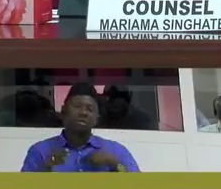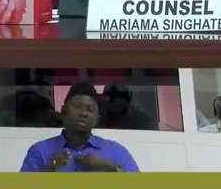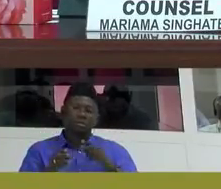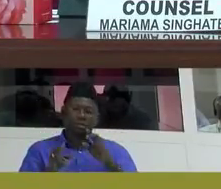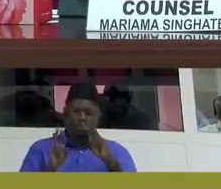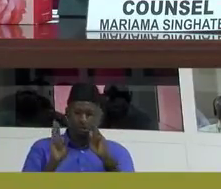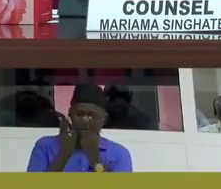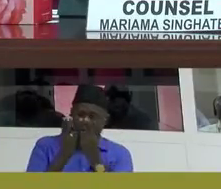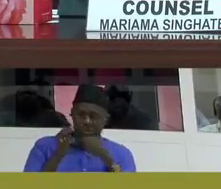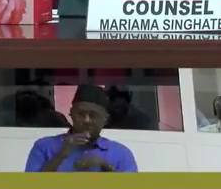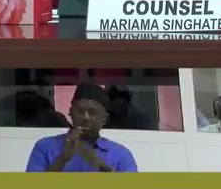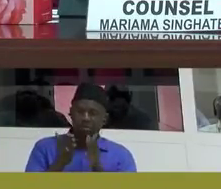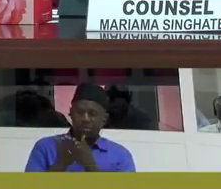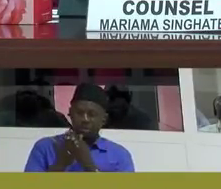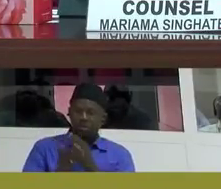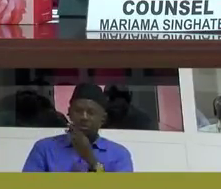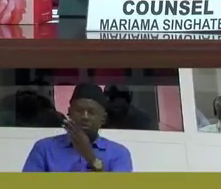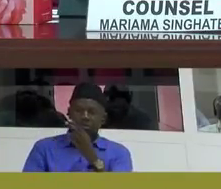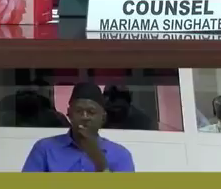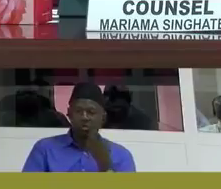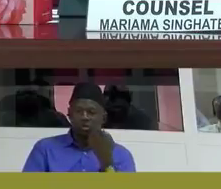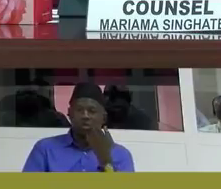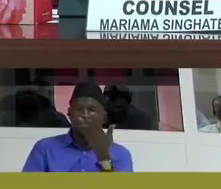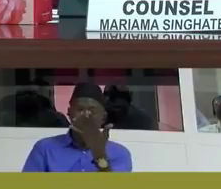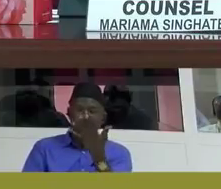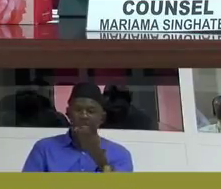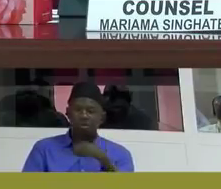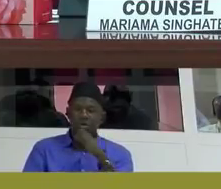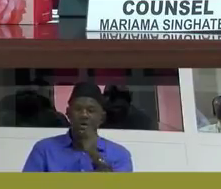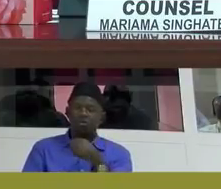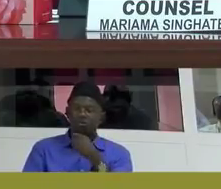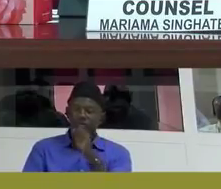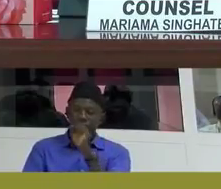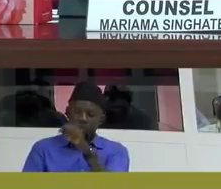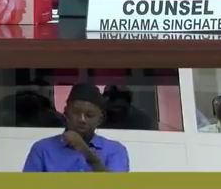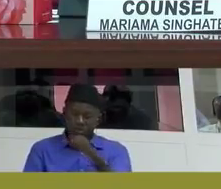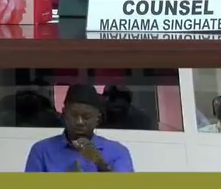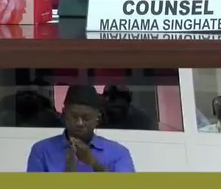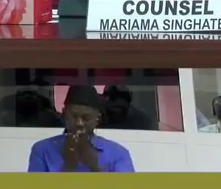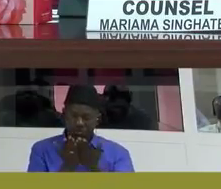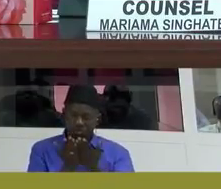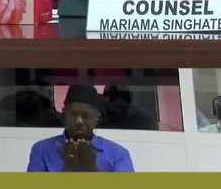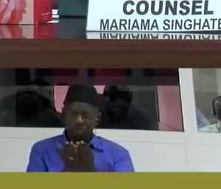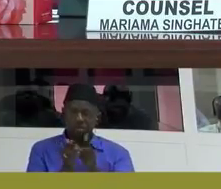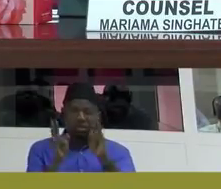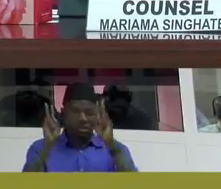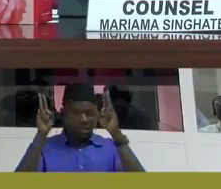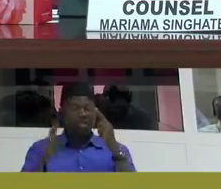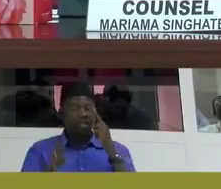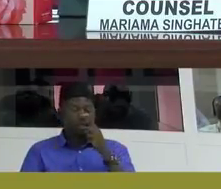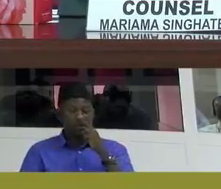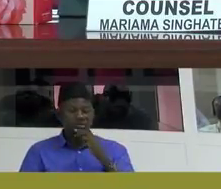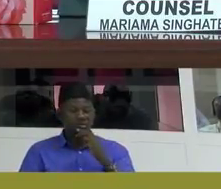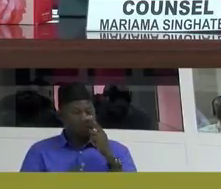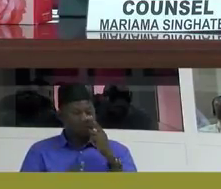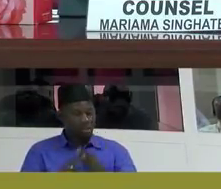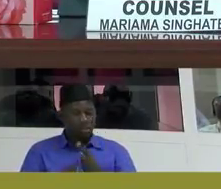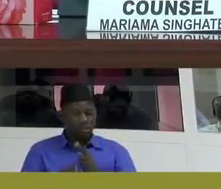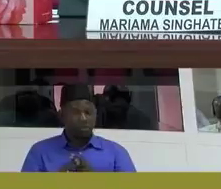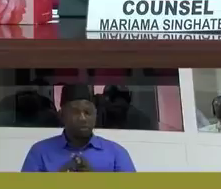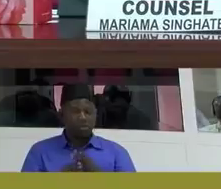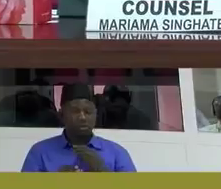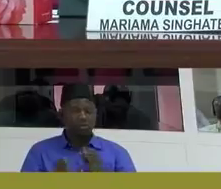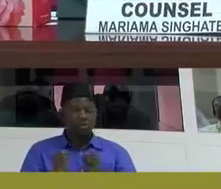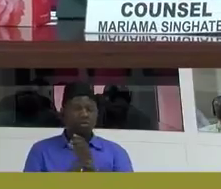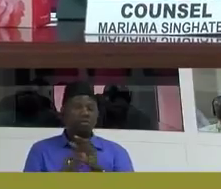of your book. He tried to be very careful, even though it went very